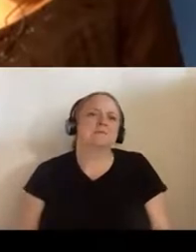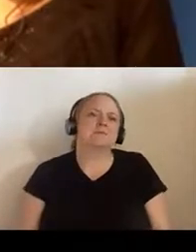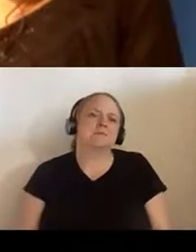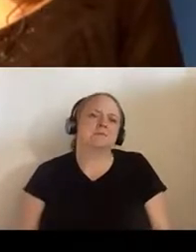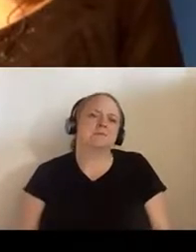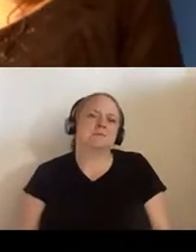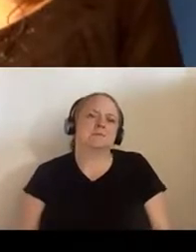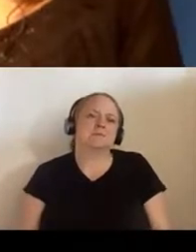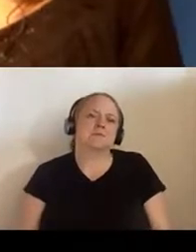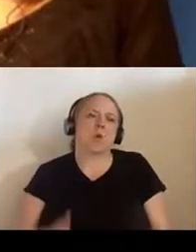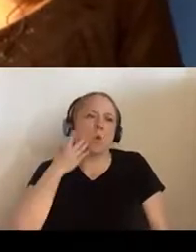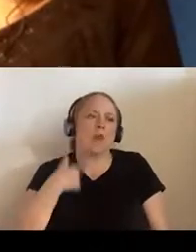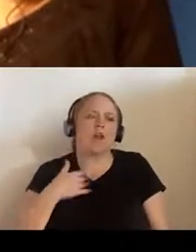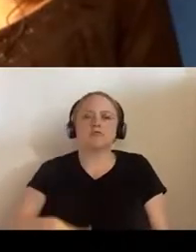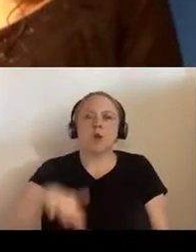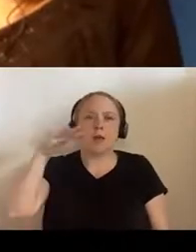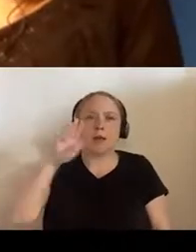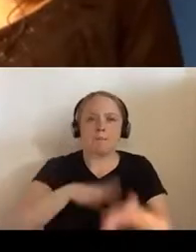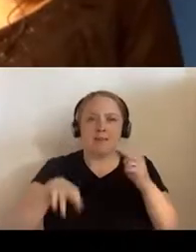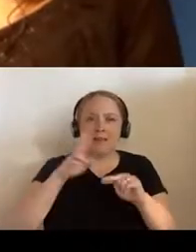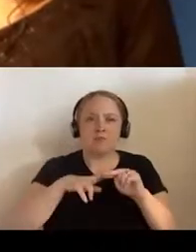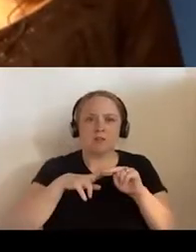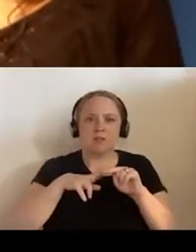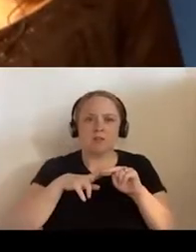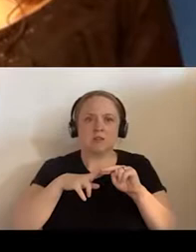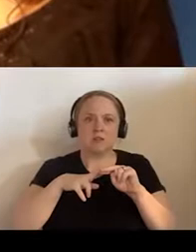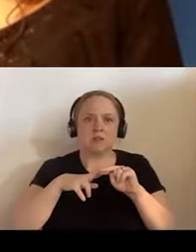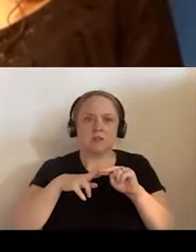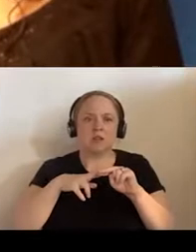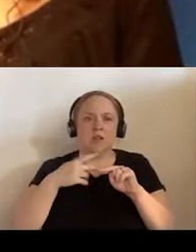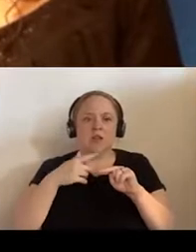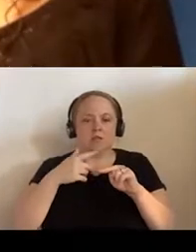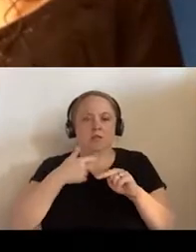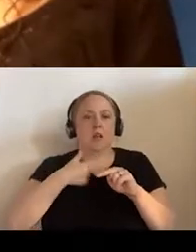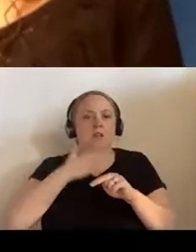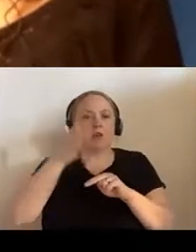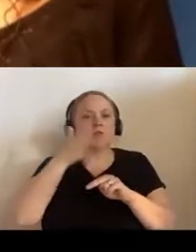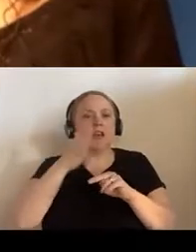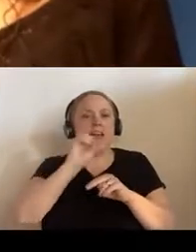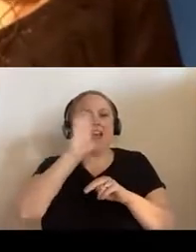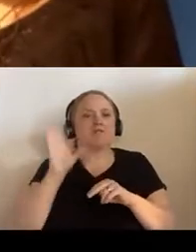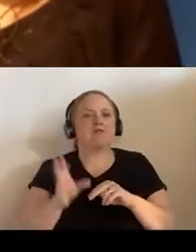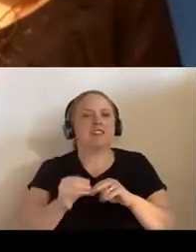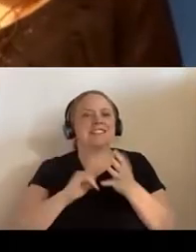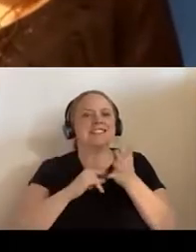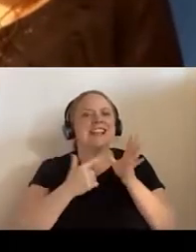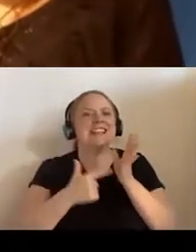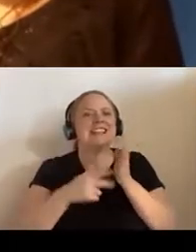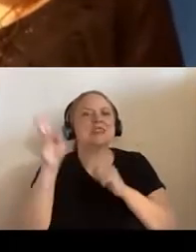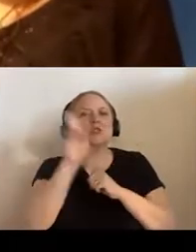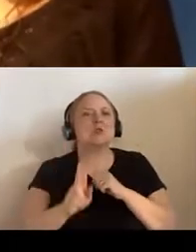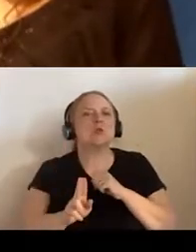When I was growing up, my parents, we used to go to like African Saturday school, and they'd have books, and, you know, they were coming out of